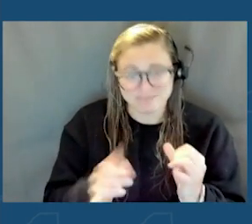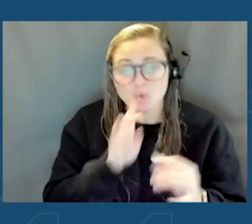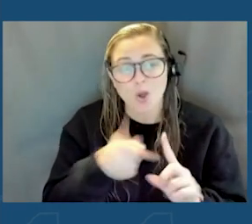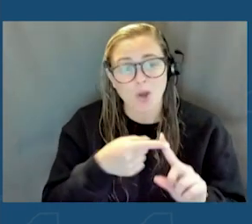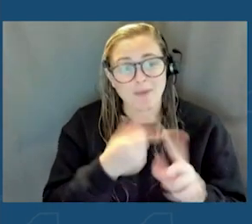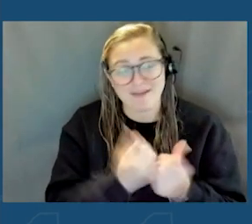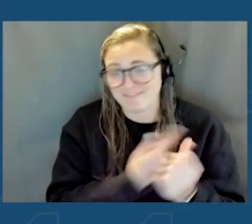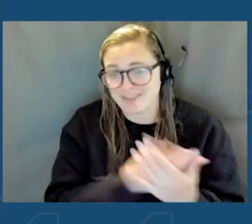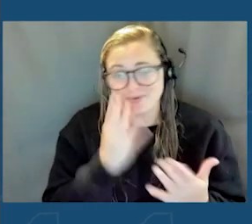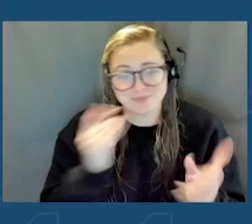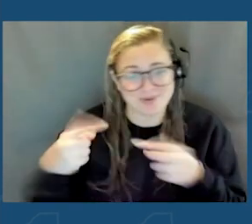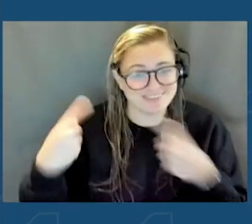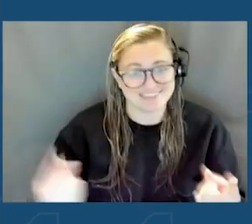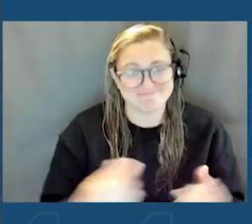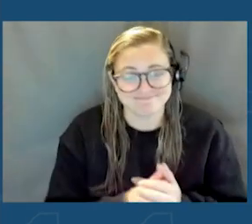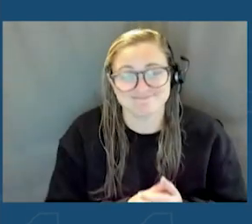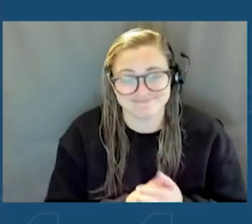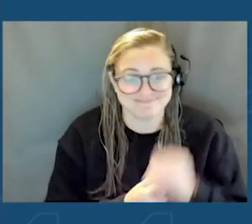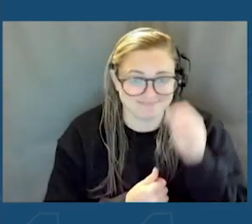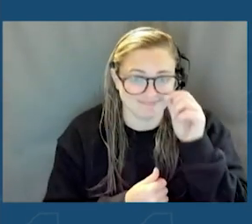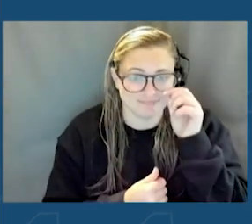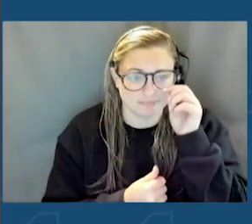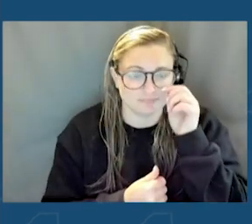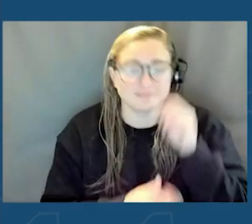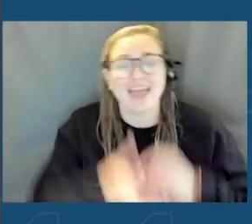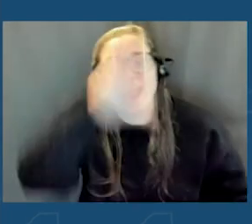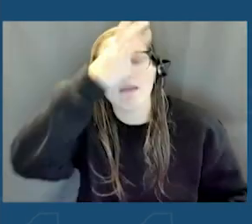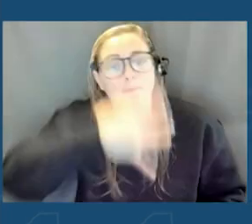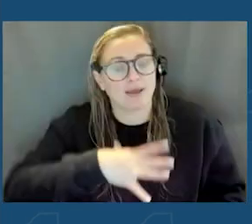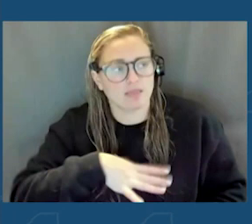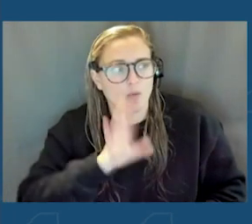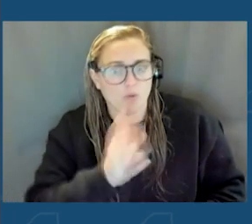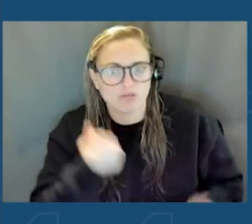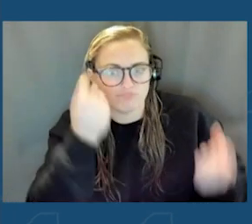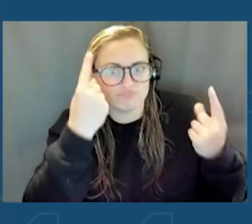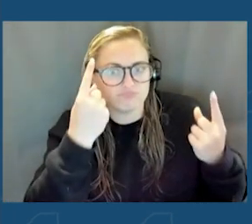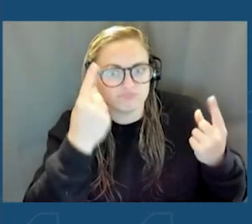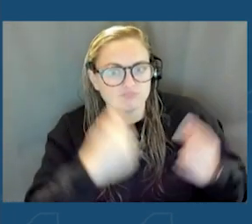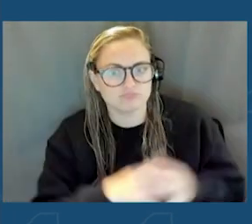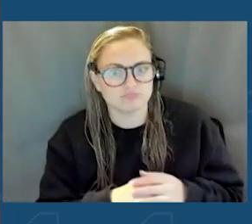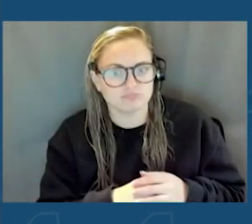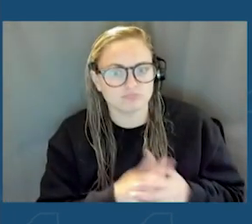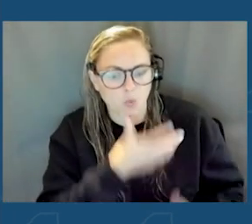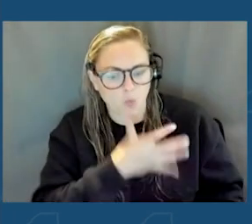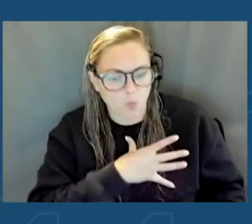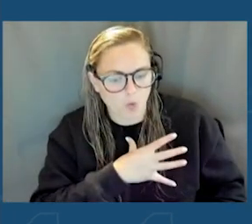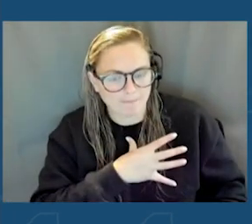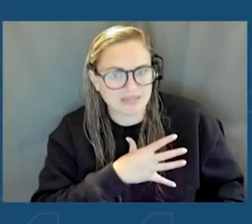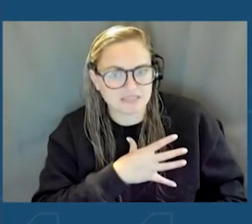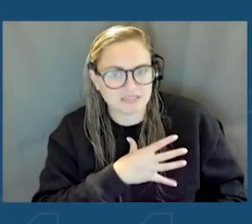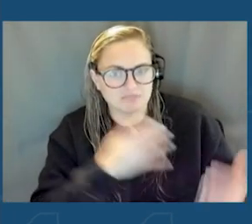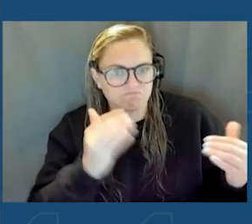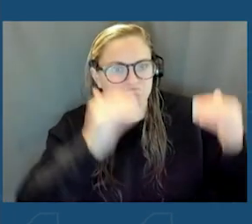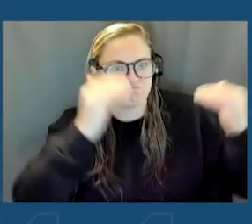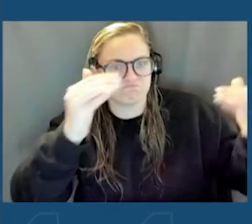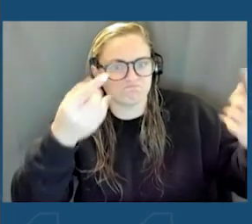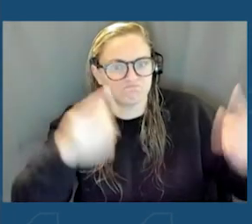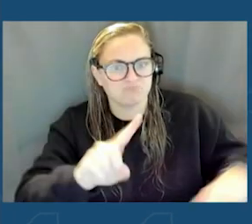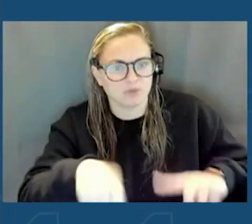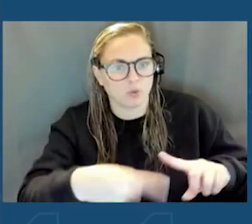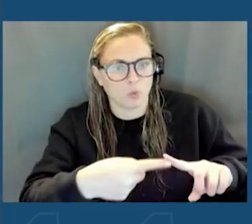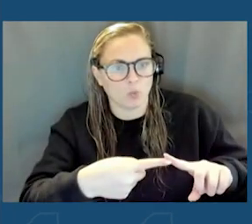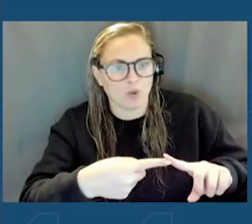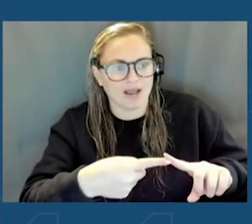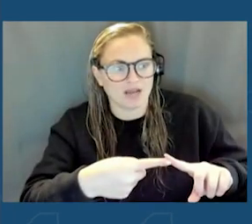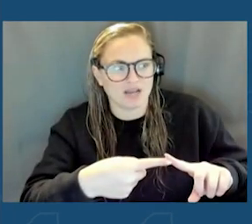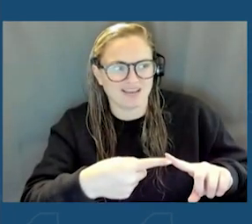through. And also a man who understands, women's advancements occur when there are enlightened